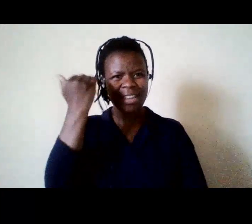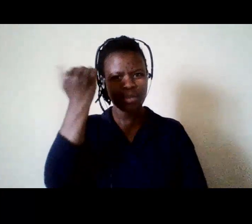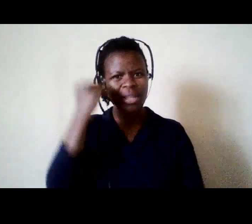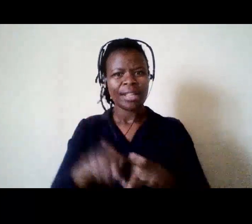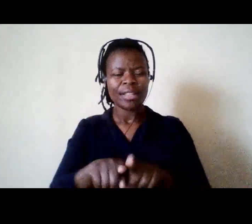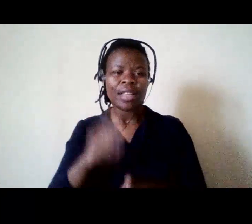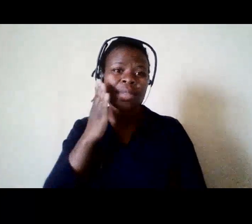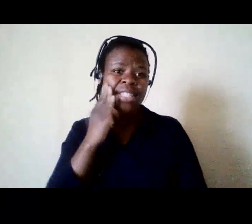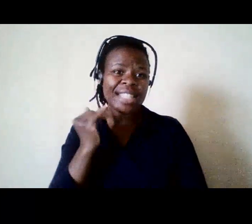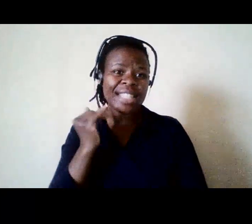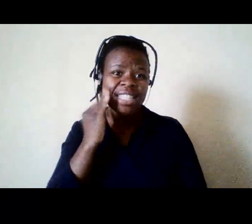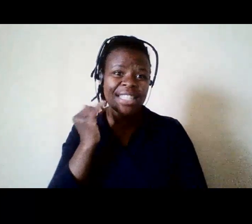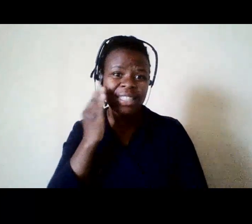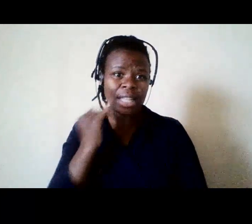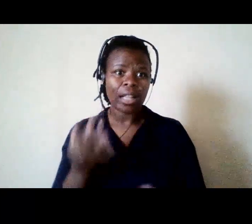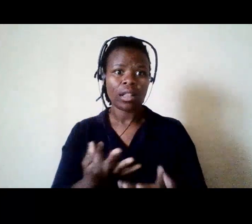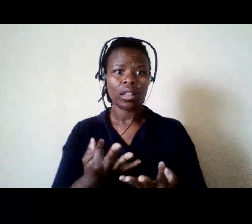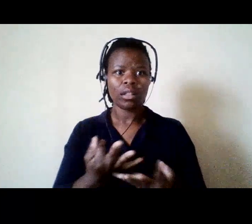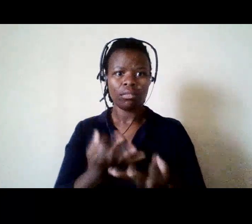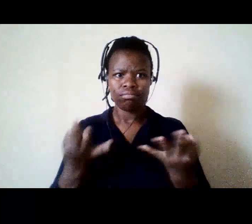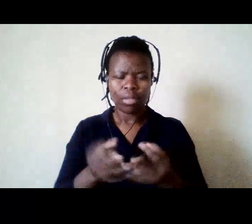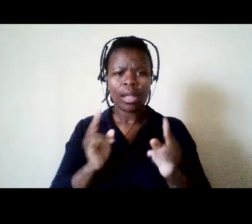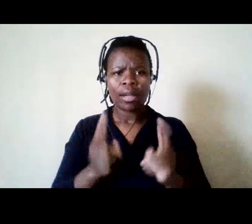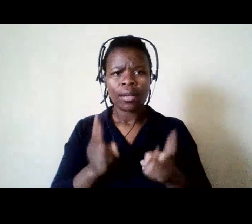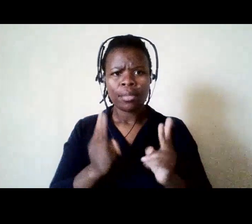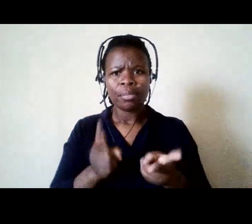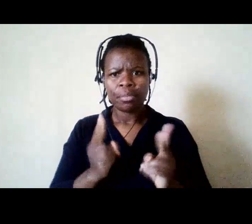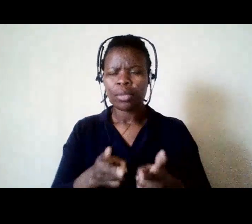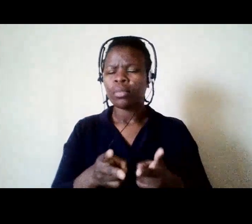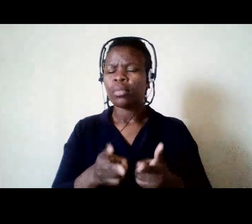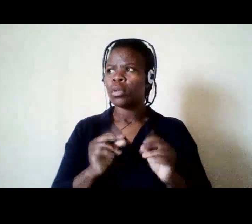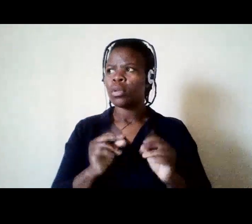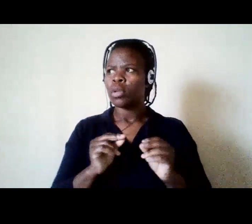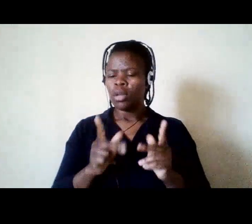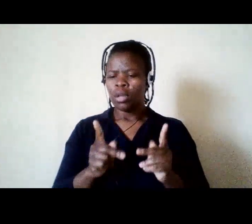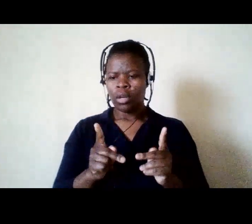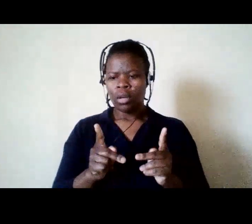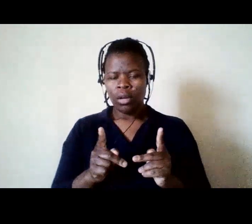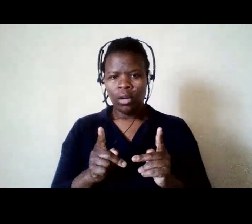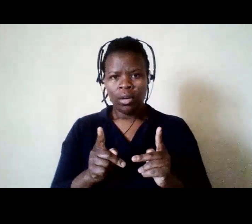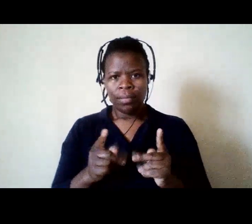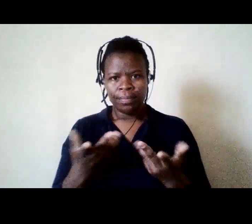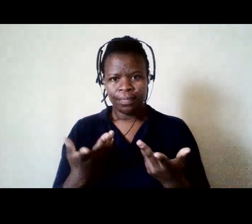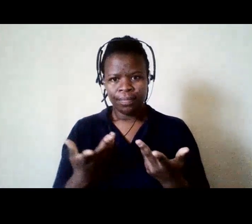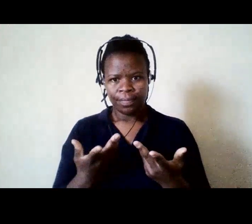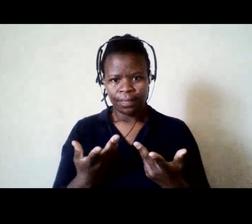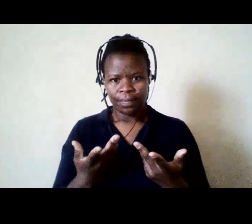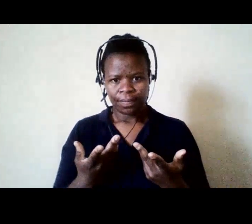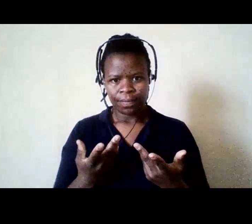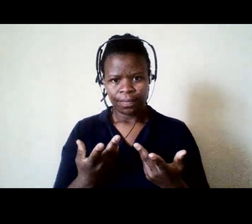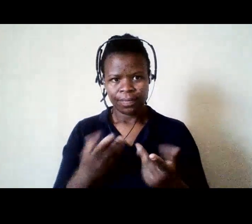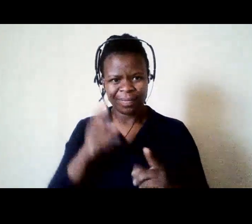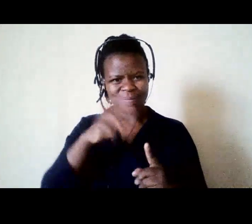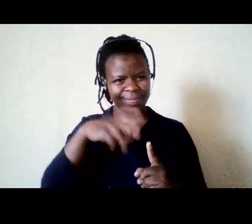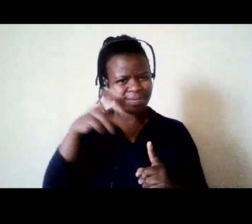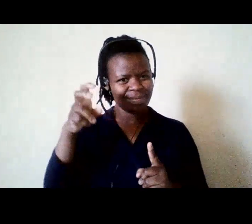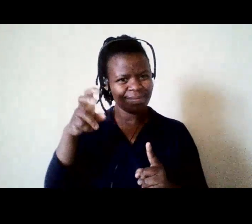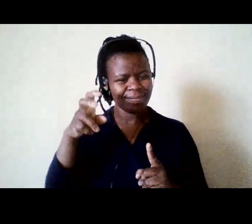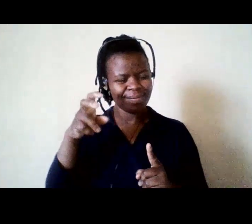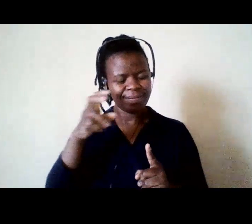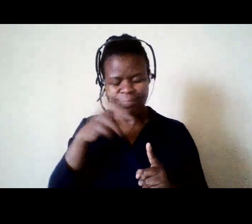mentioning, that people are not coming through and they don't want to support. Because I was talking to one of the